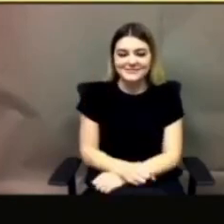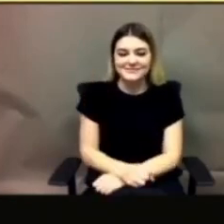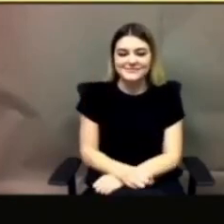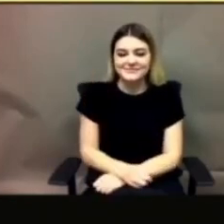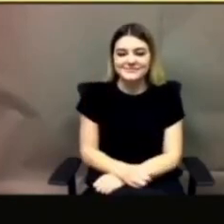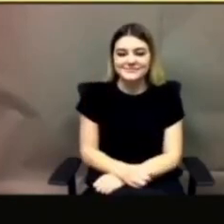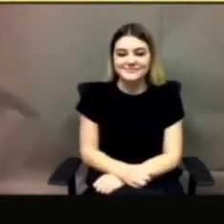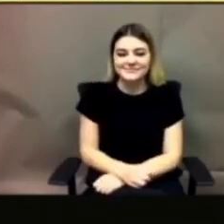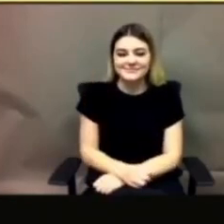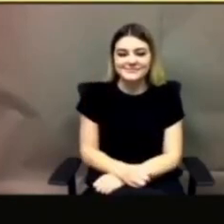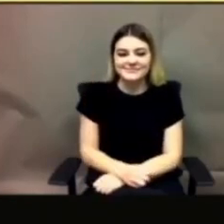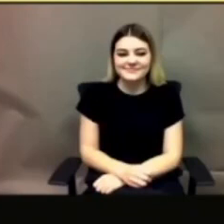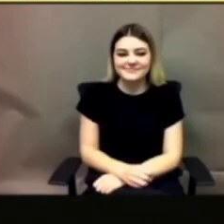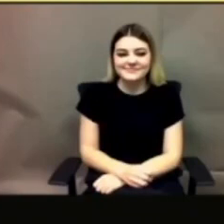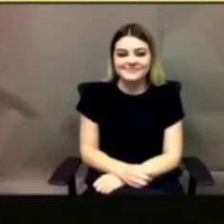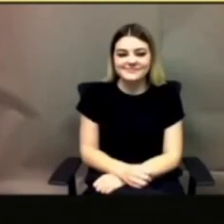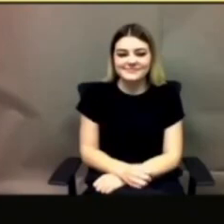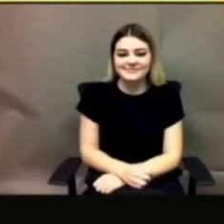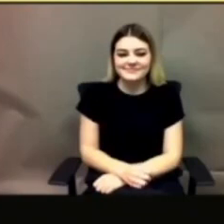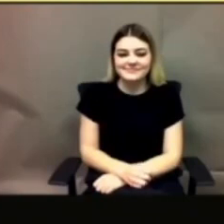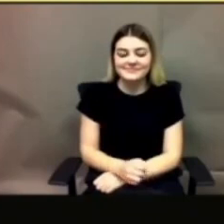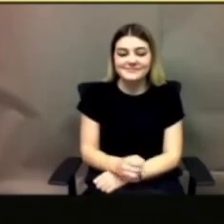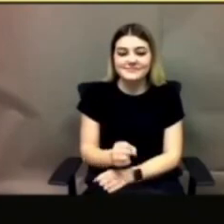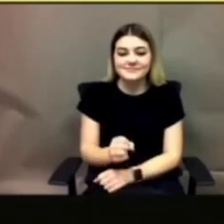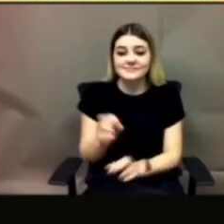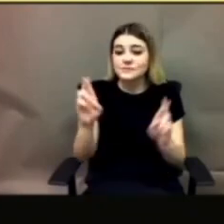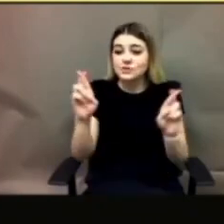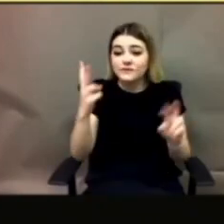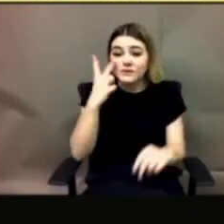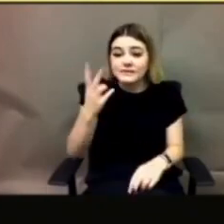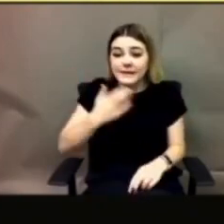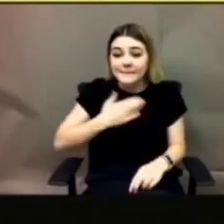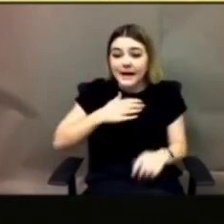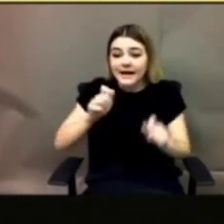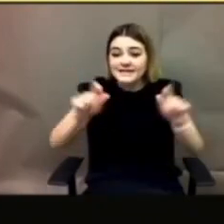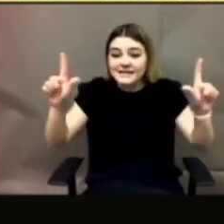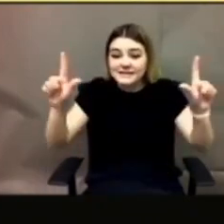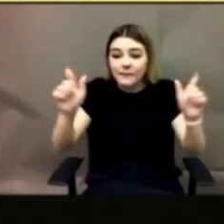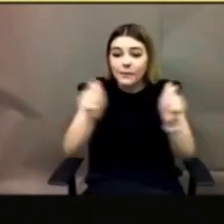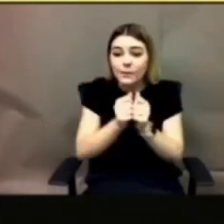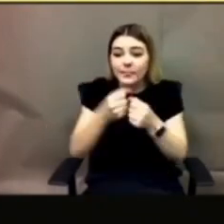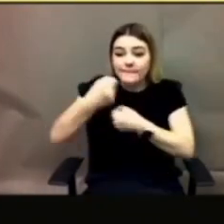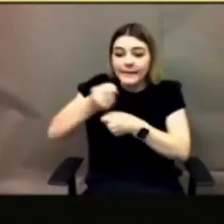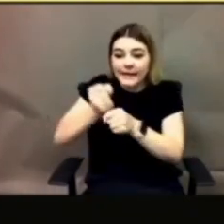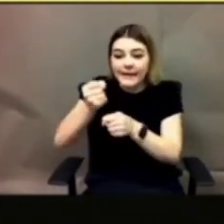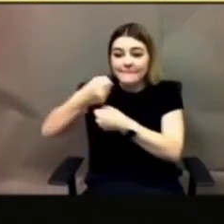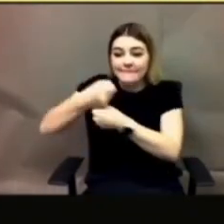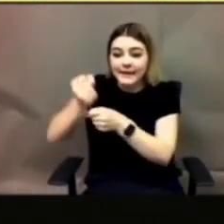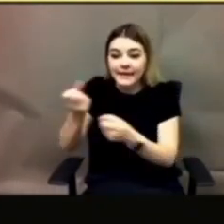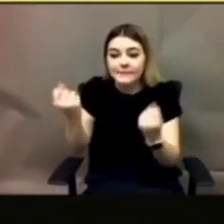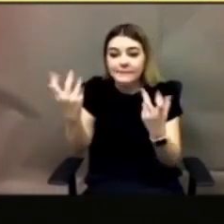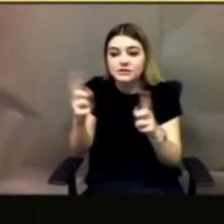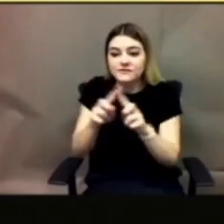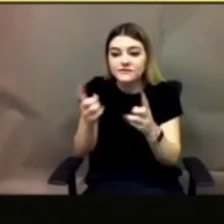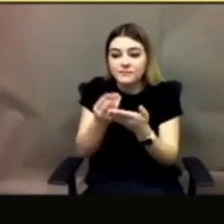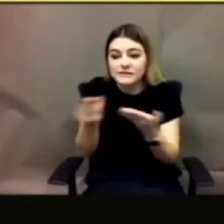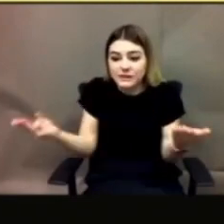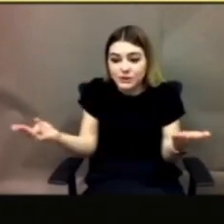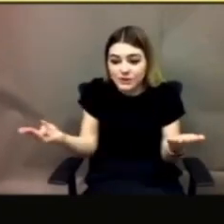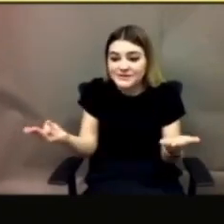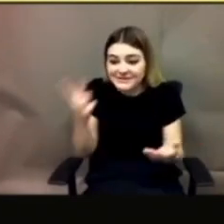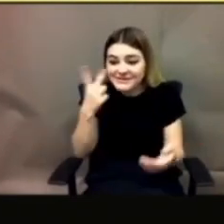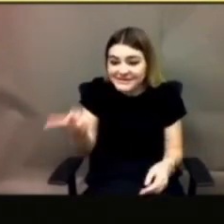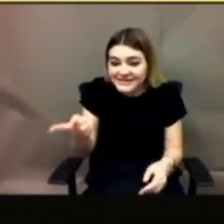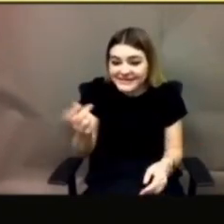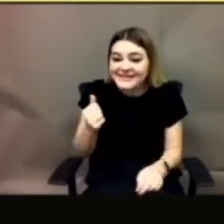Okay, so now hopefully you're seeing my messy desktop with the Makey Makey. Here's the Makey Makey and also a bunch of other materials. So I'll